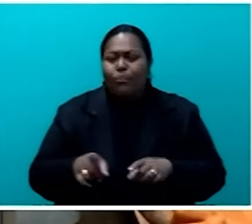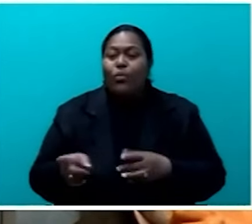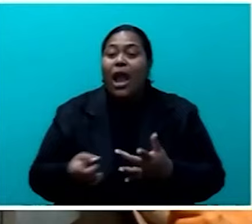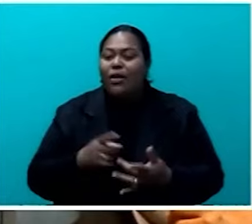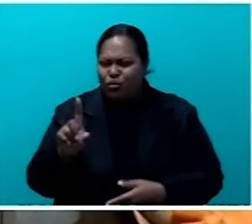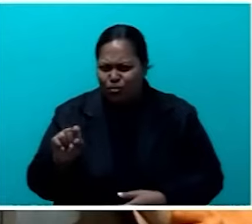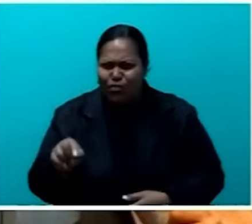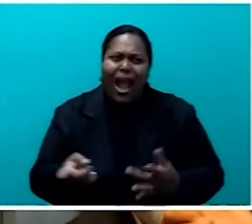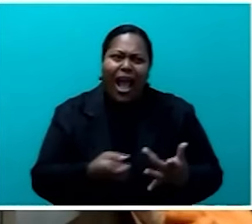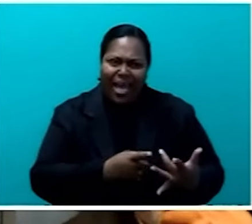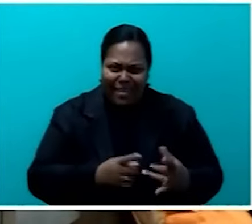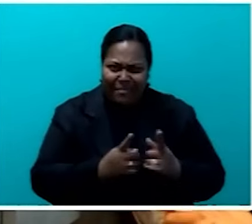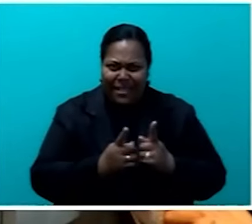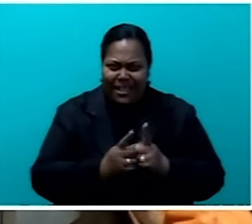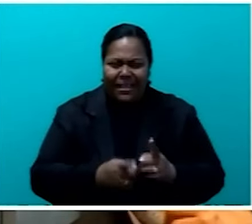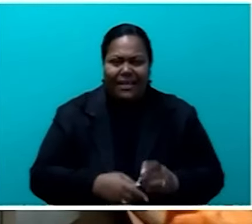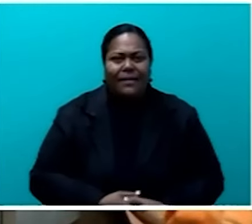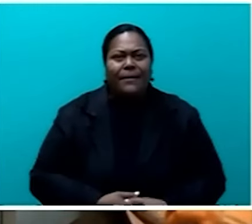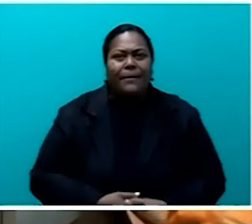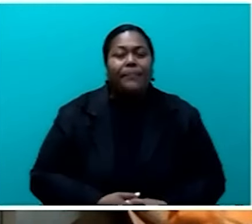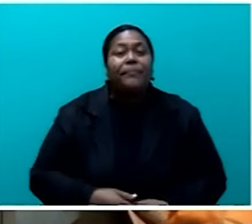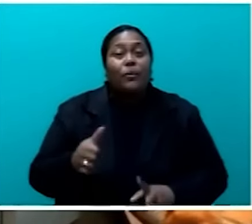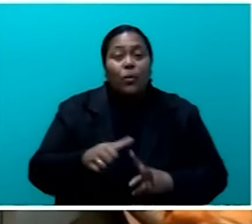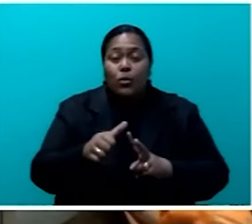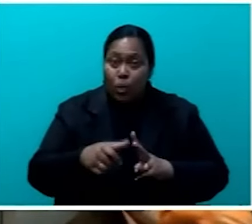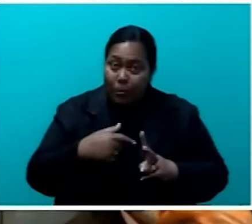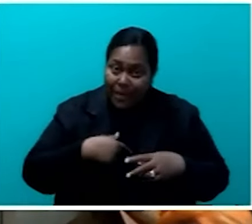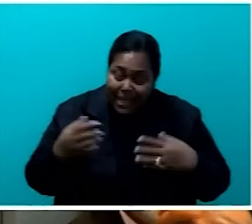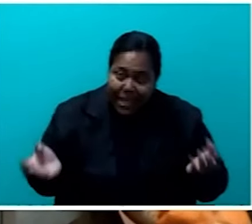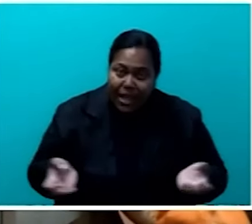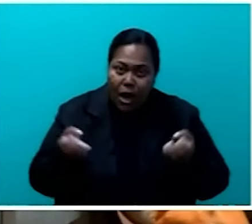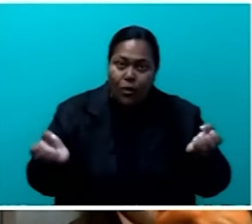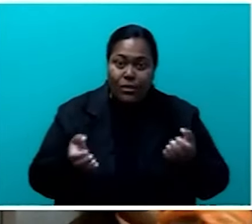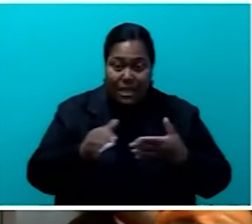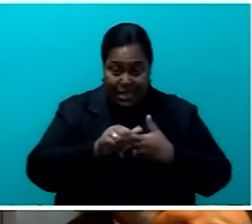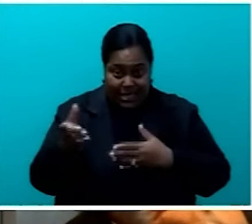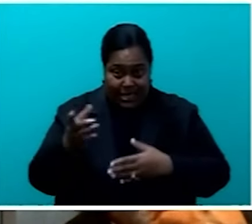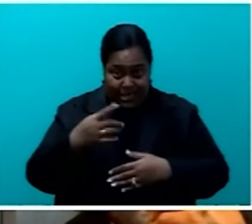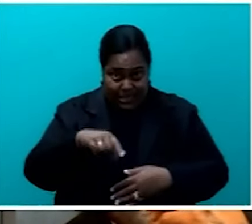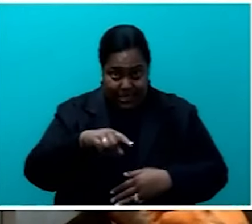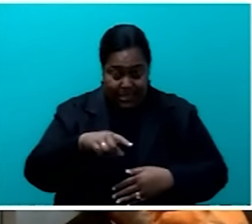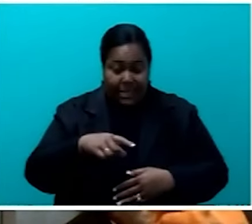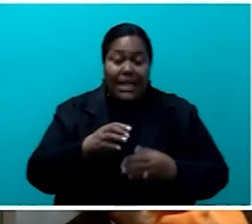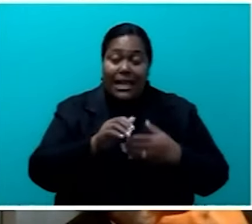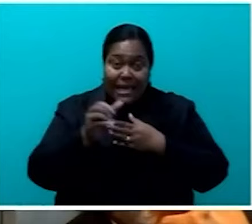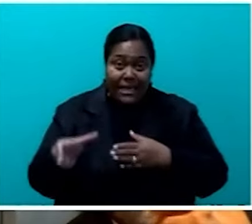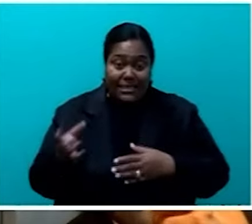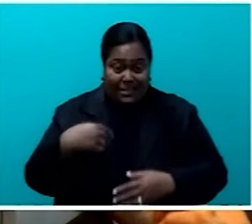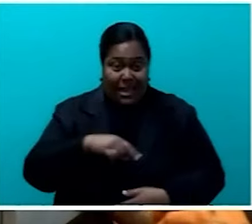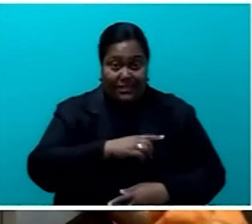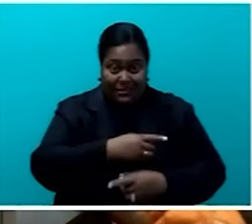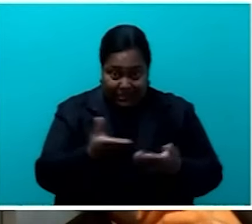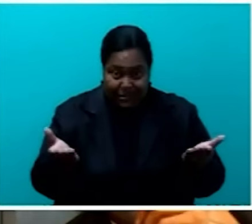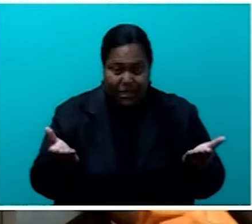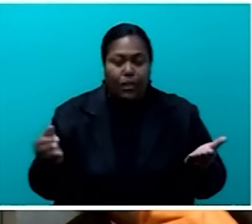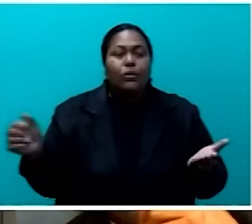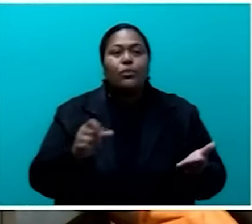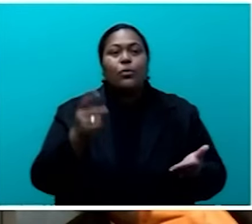Speaker. And Honorable Speaker, I also urge, as leaders, we take a lead role and devote at least